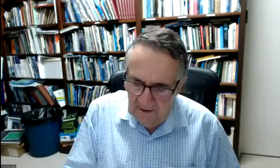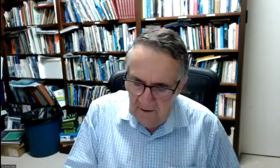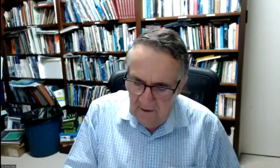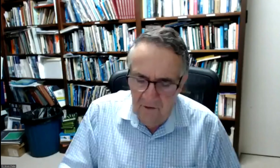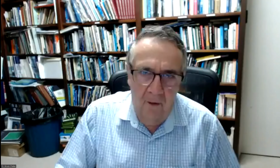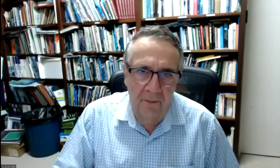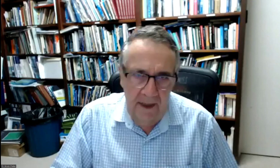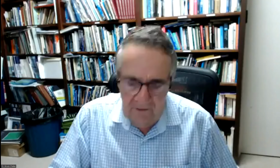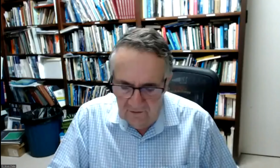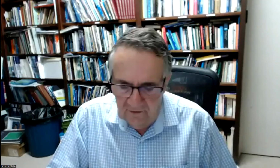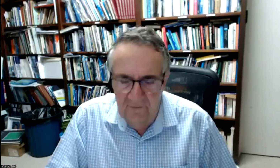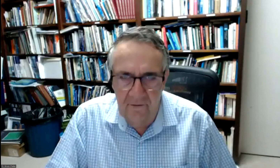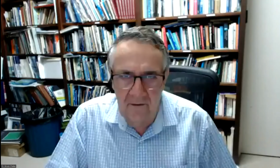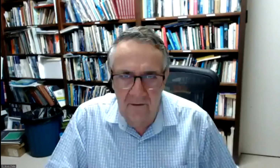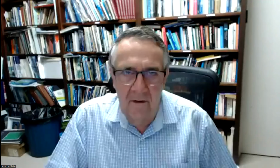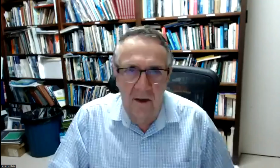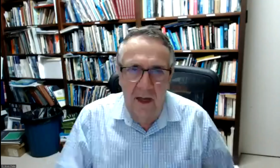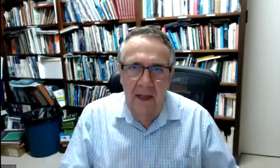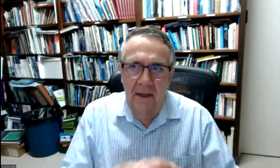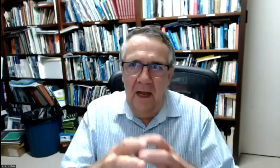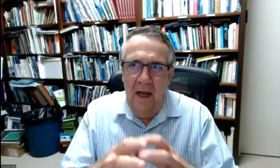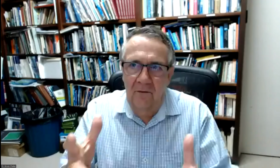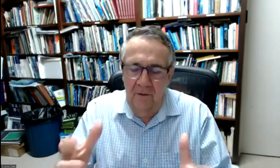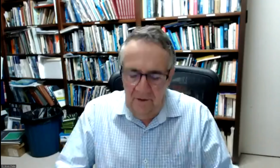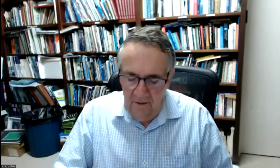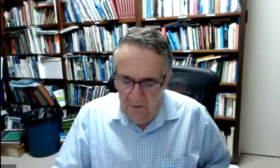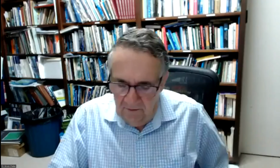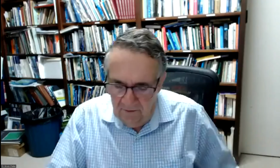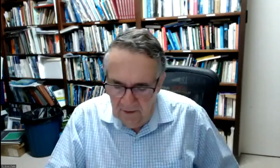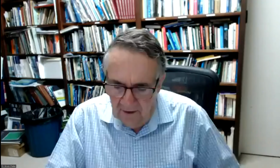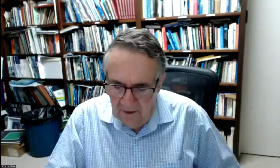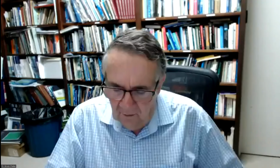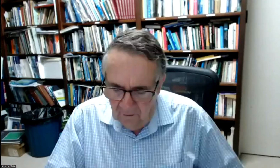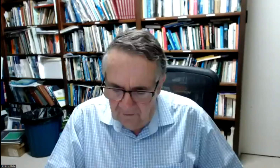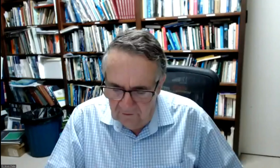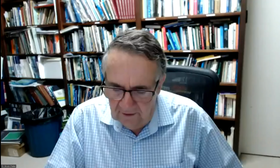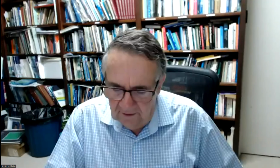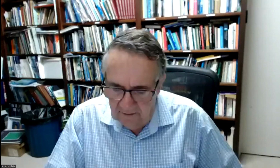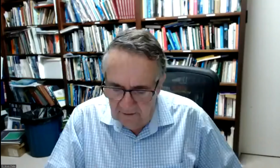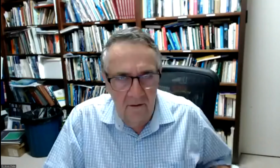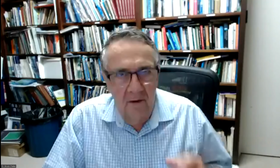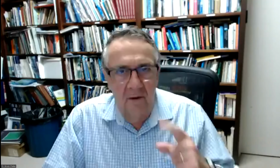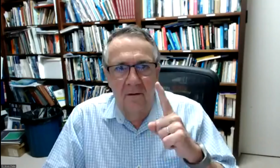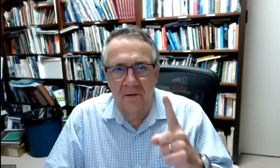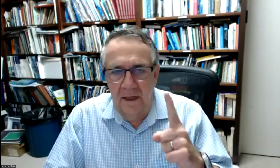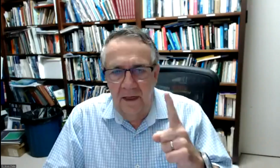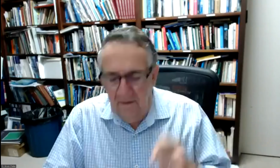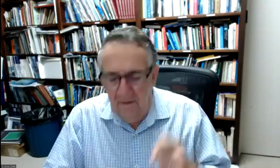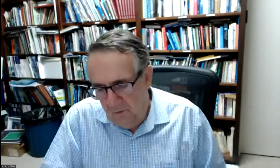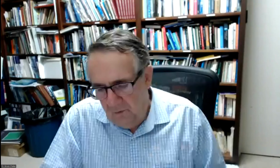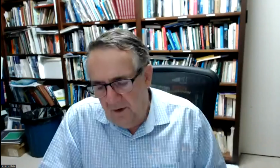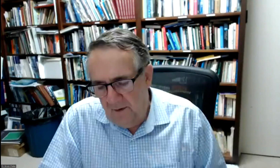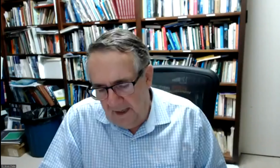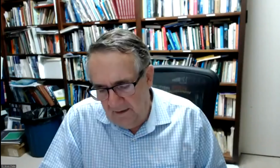to be comprehensive and able to deal with all those things. The